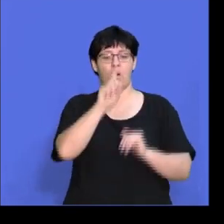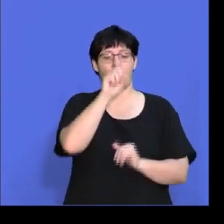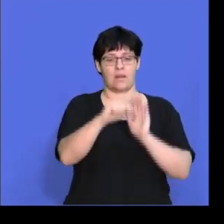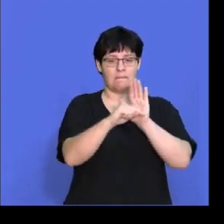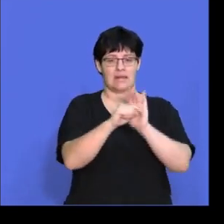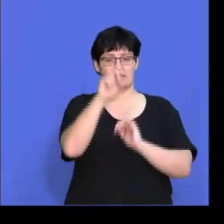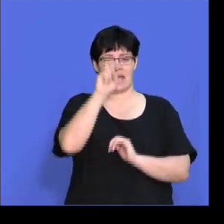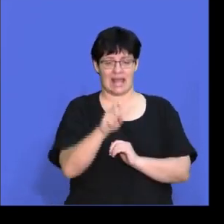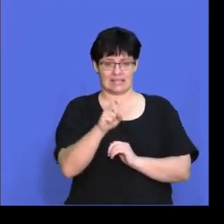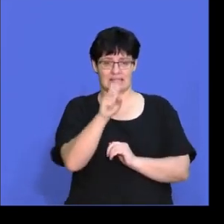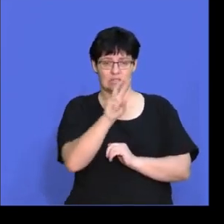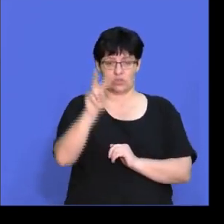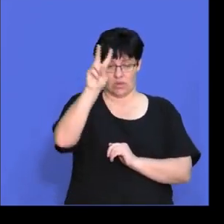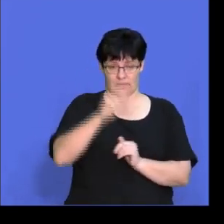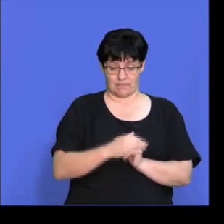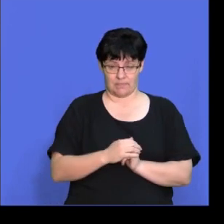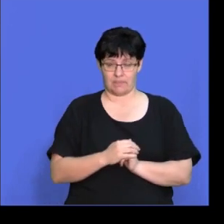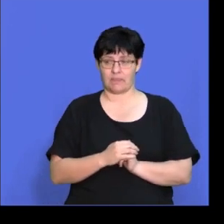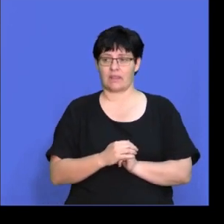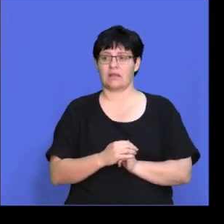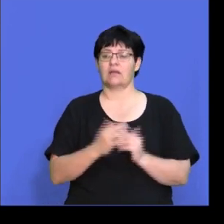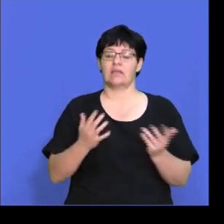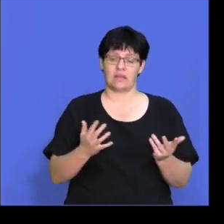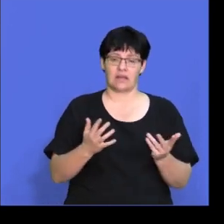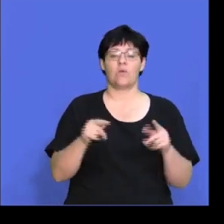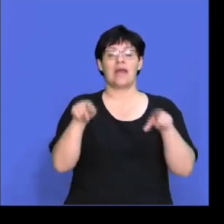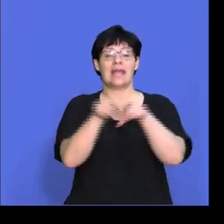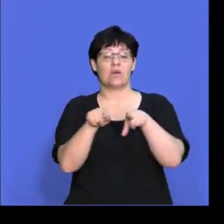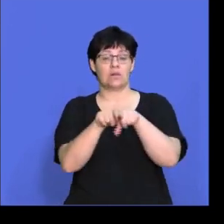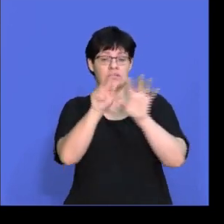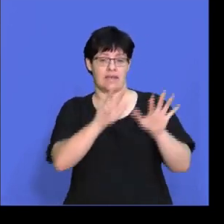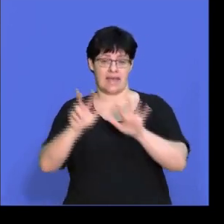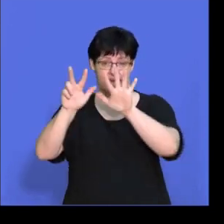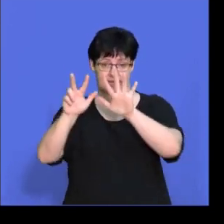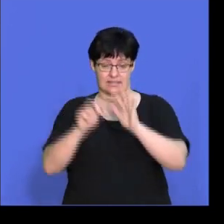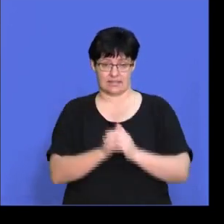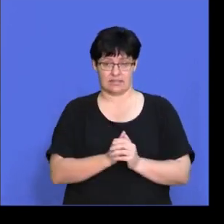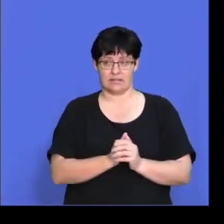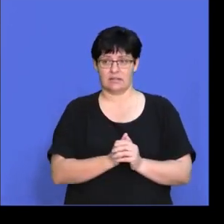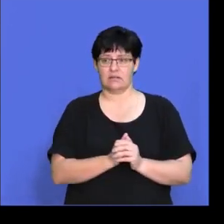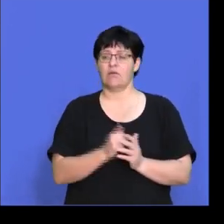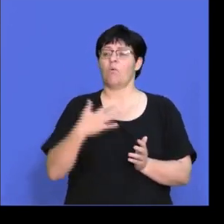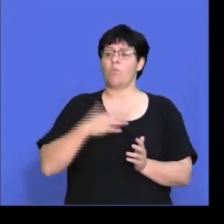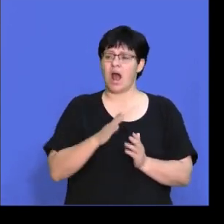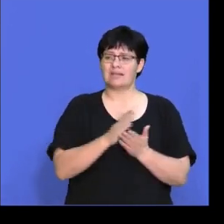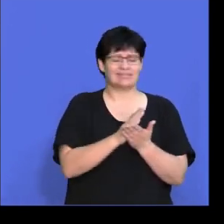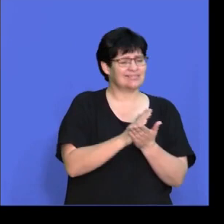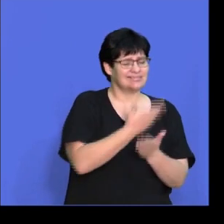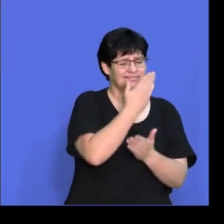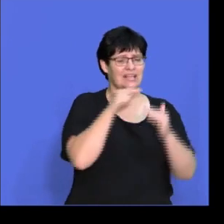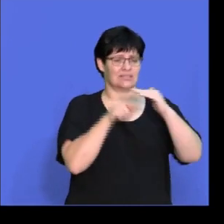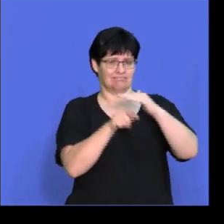1 minus x squared if we multiply those out. And that is now equal to 8. Okay, we want to get rid of